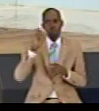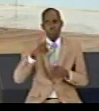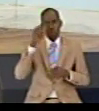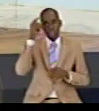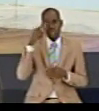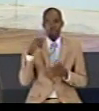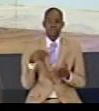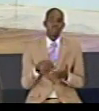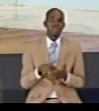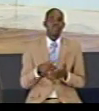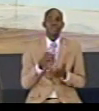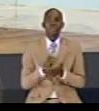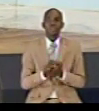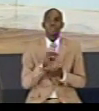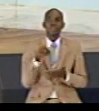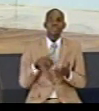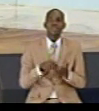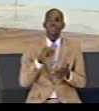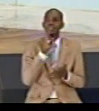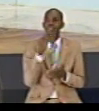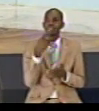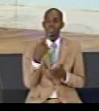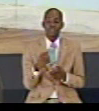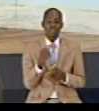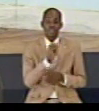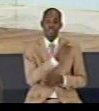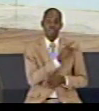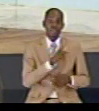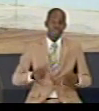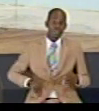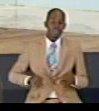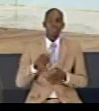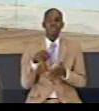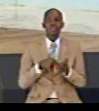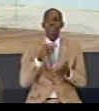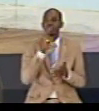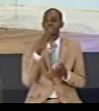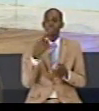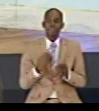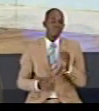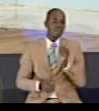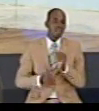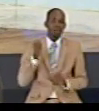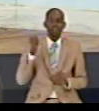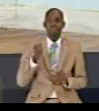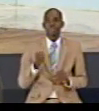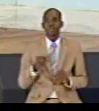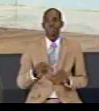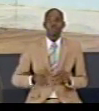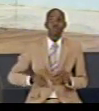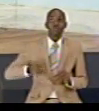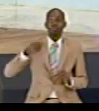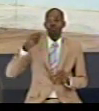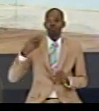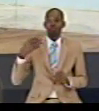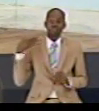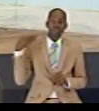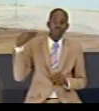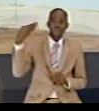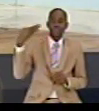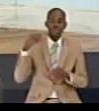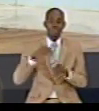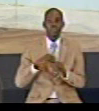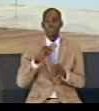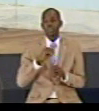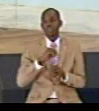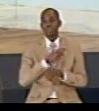that this is the highest position that he held in the whole nation. And yet he said,